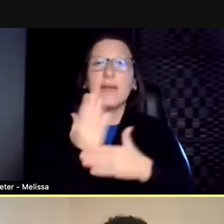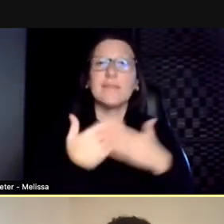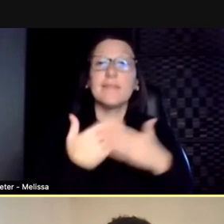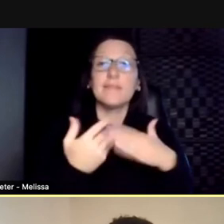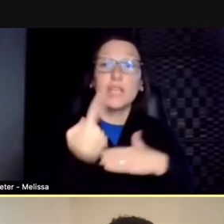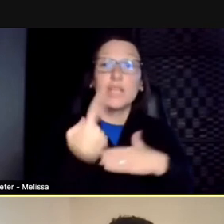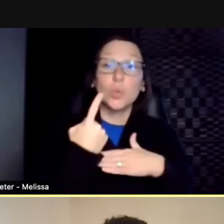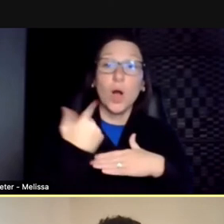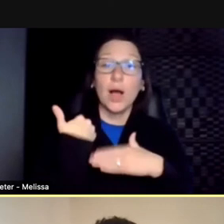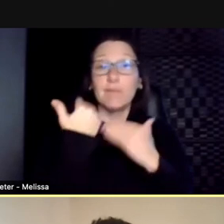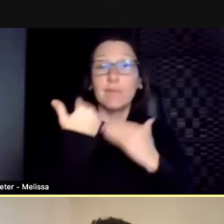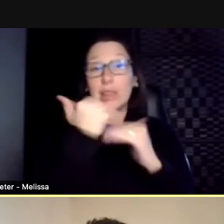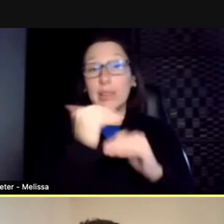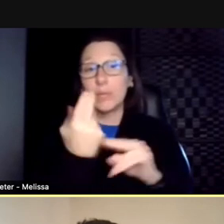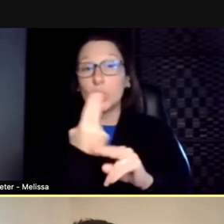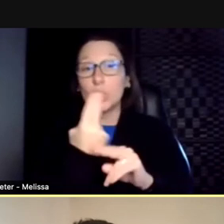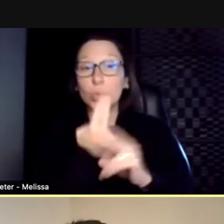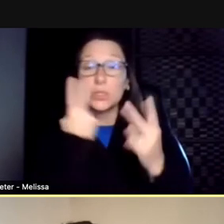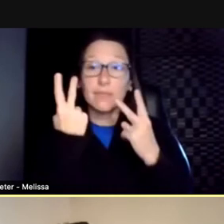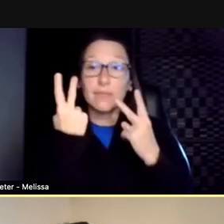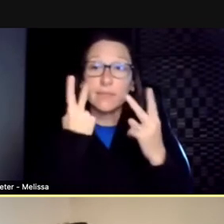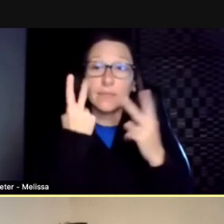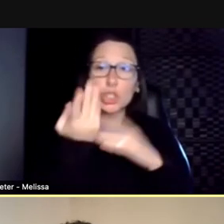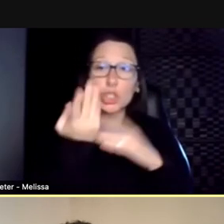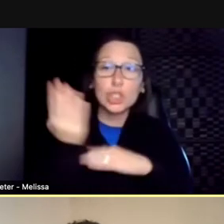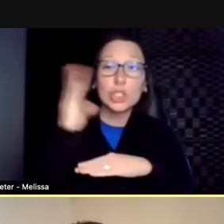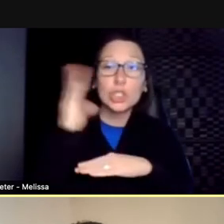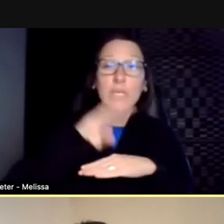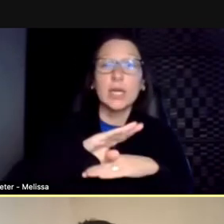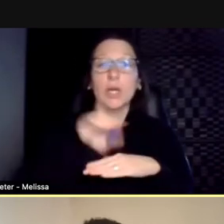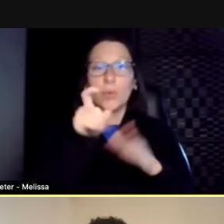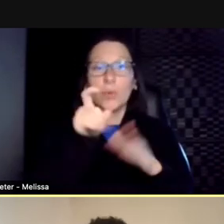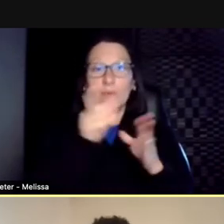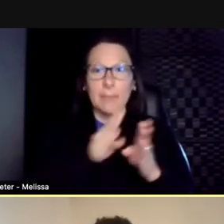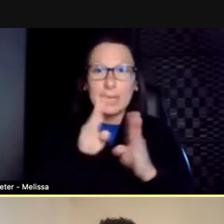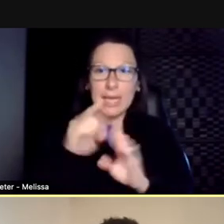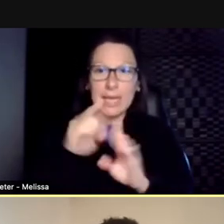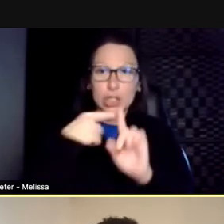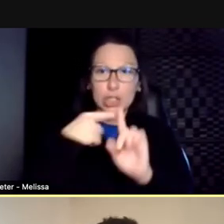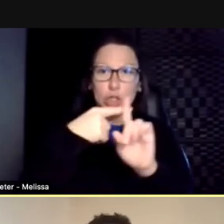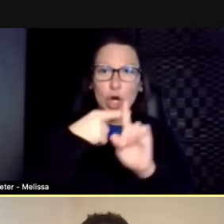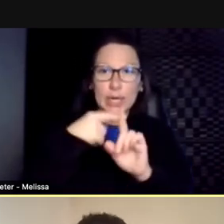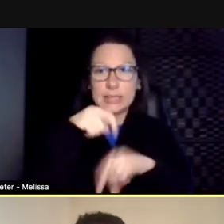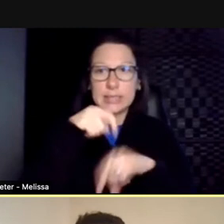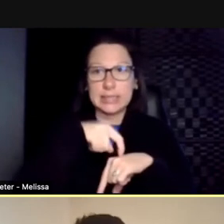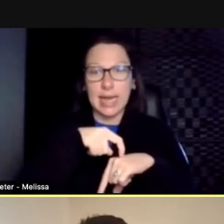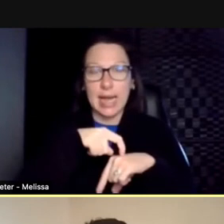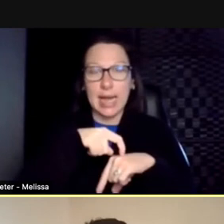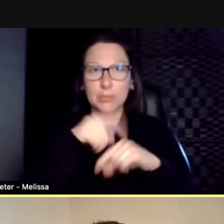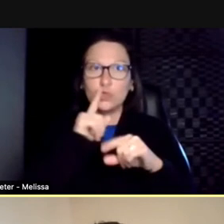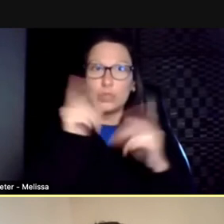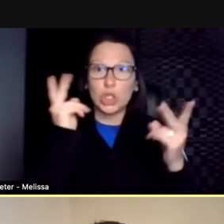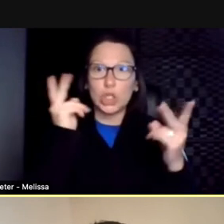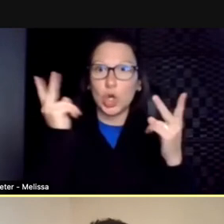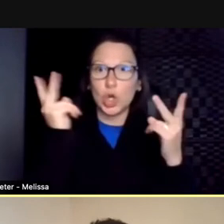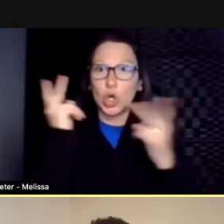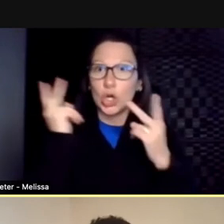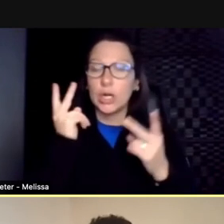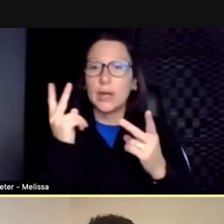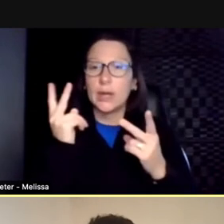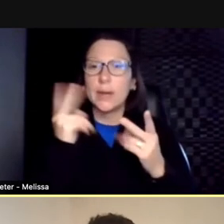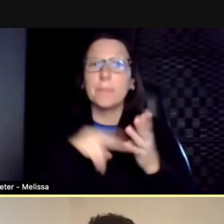vision throughout the day. You have to plan targeted times to look. So that means that any vision intervention